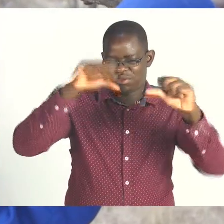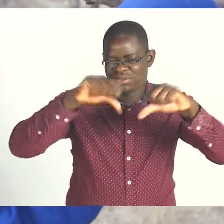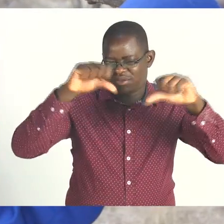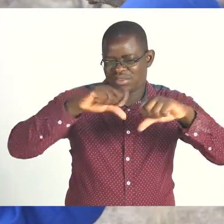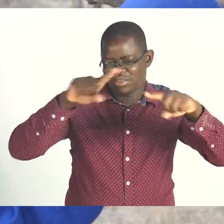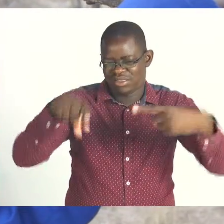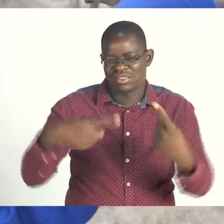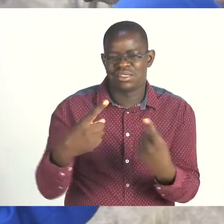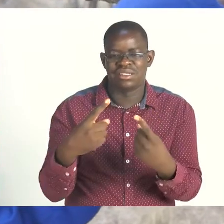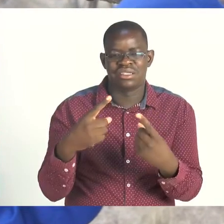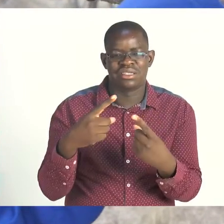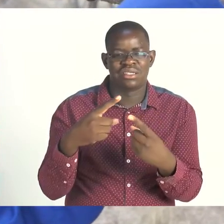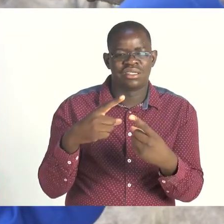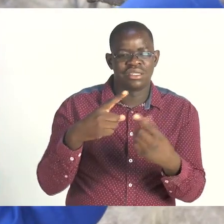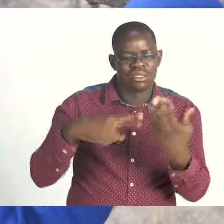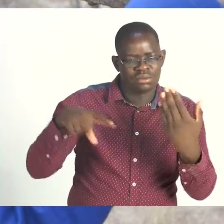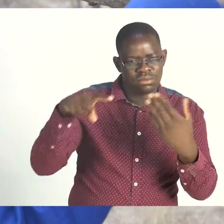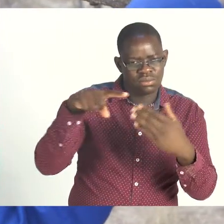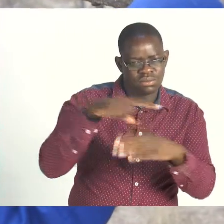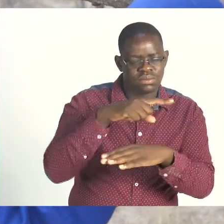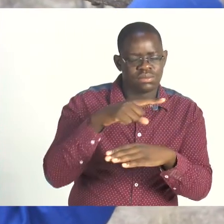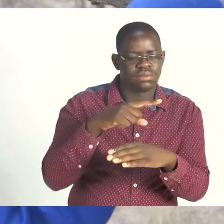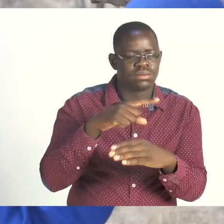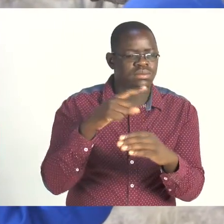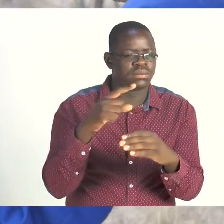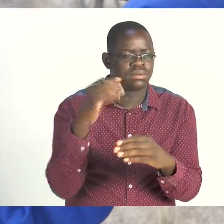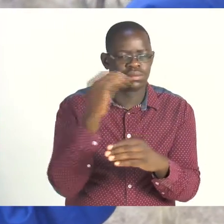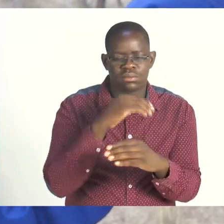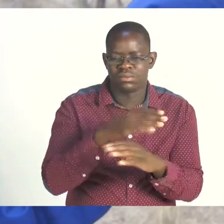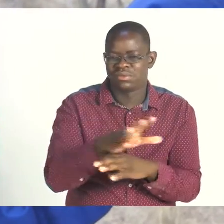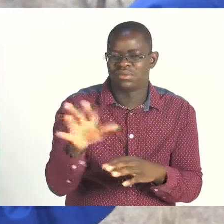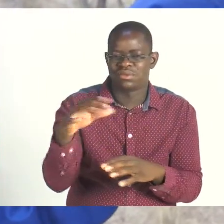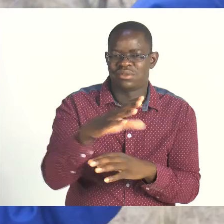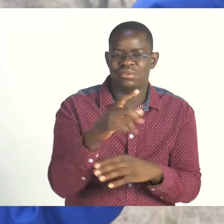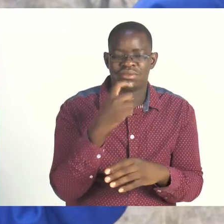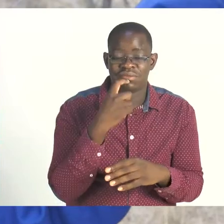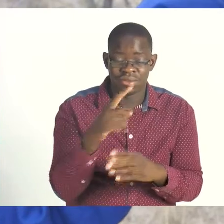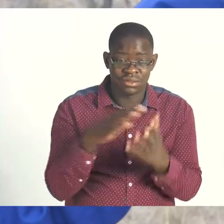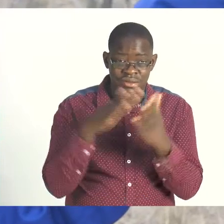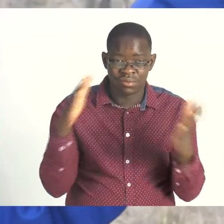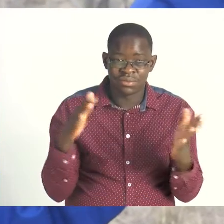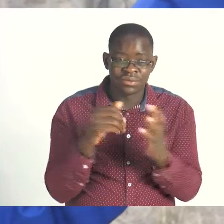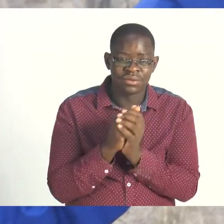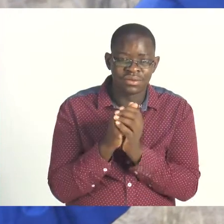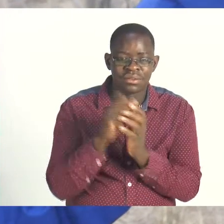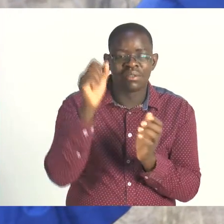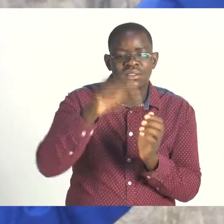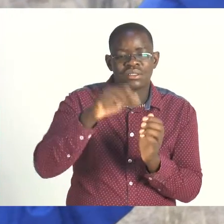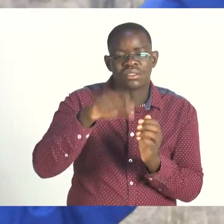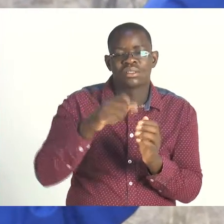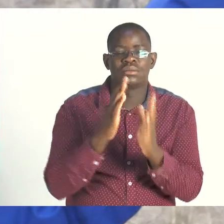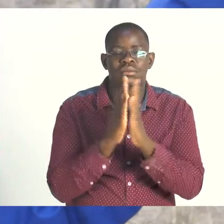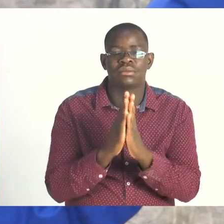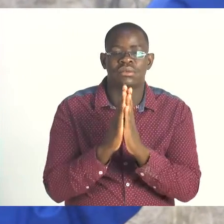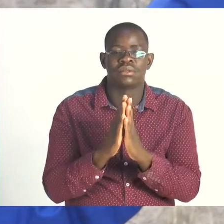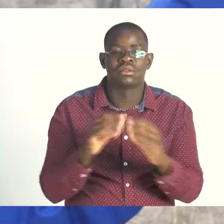to this extensive grazing method of yours. Can I tell you more about it? Yeah, sure. Please go